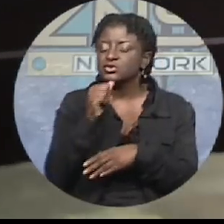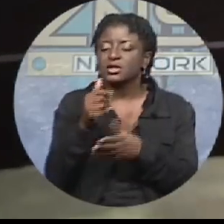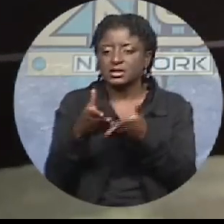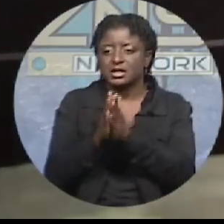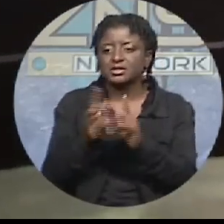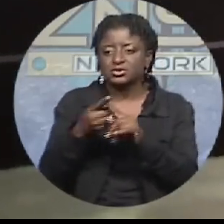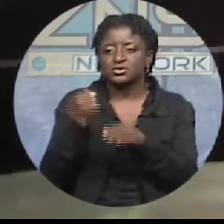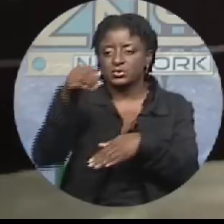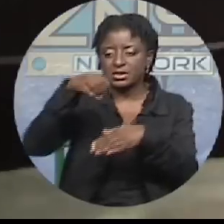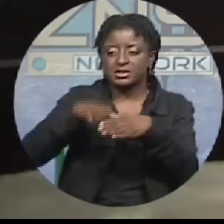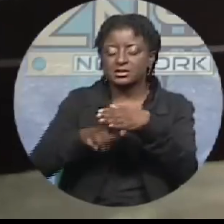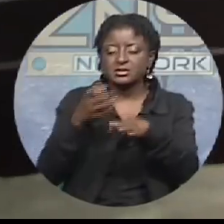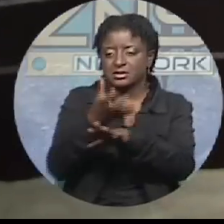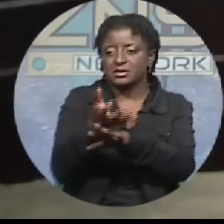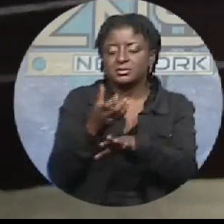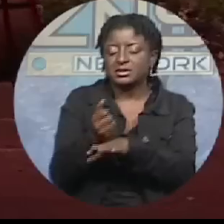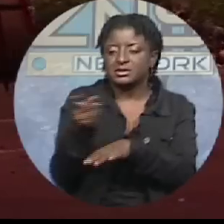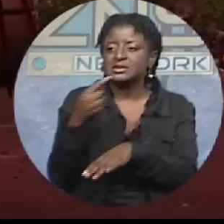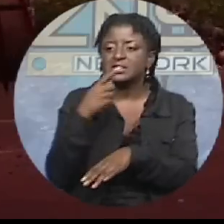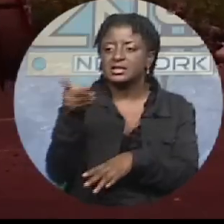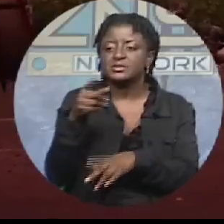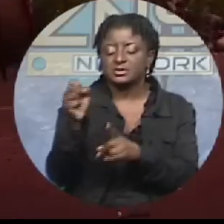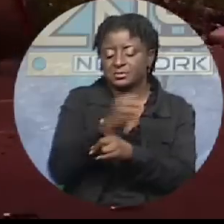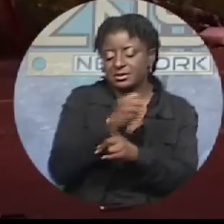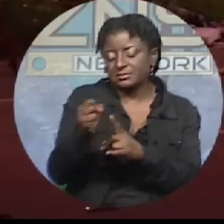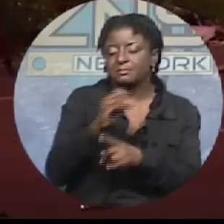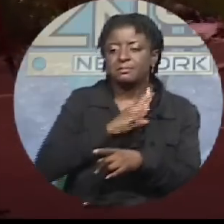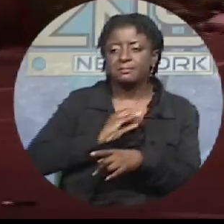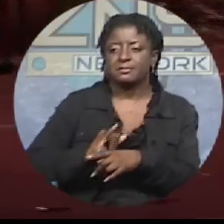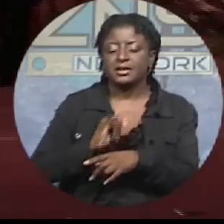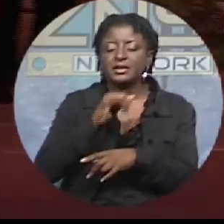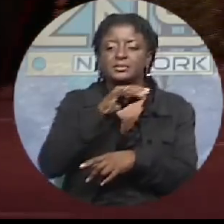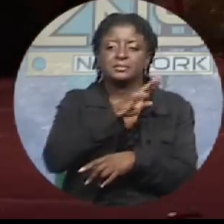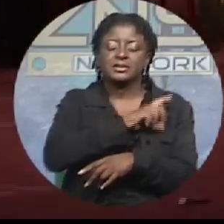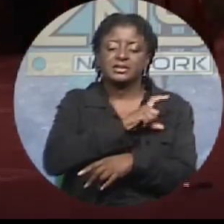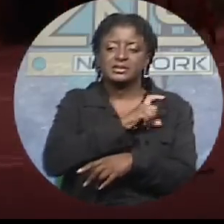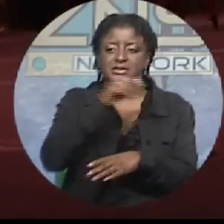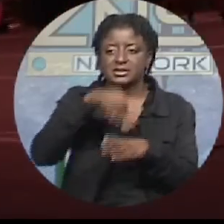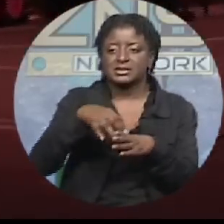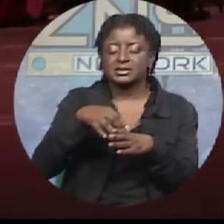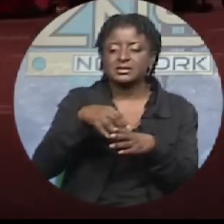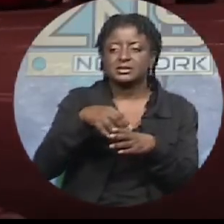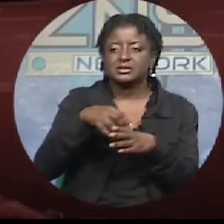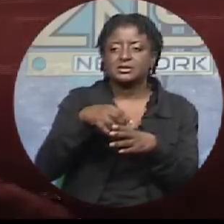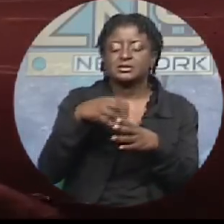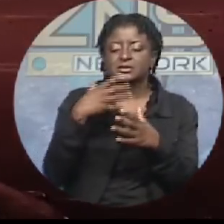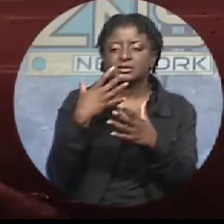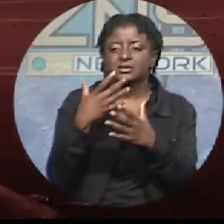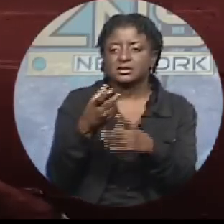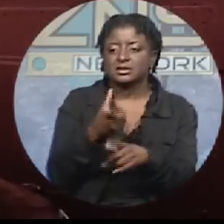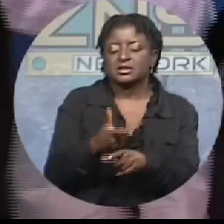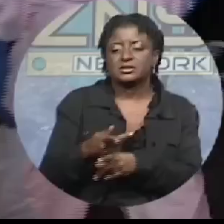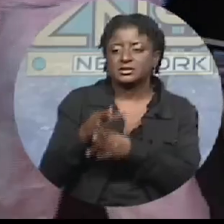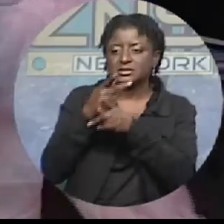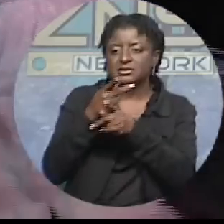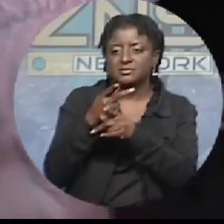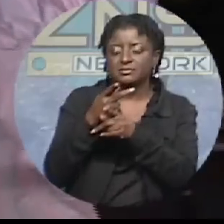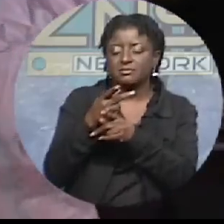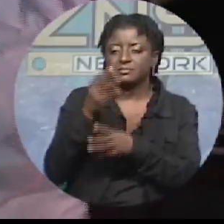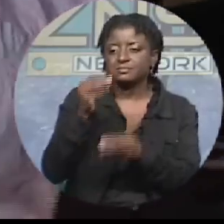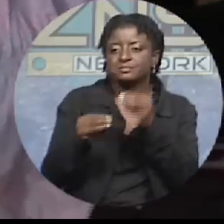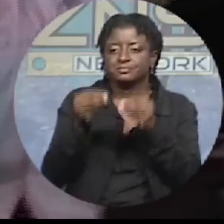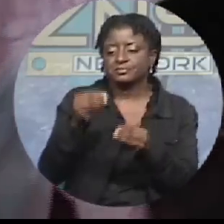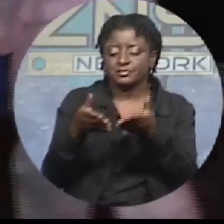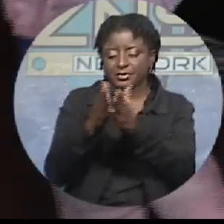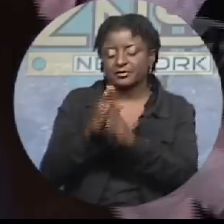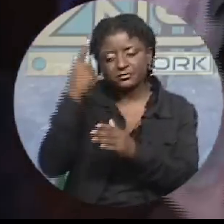charge, alleged of being beaten by police while in custody. The Chief Magistrate noted his concern and ordered him to be seen by a physician while at Her